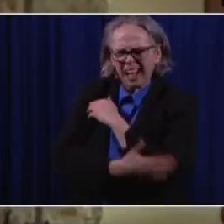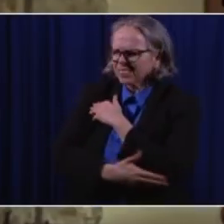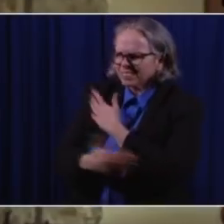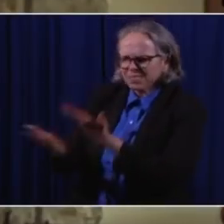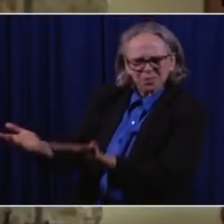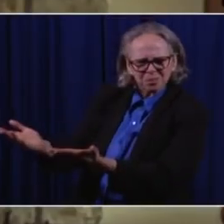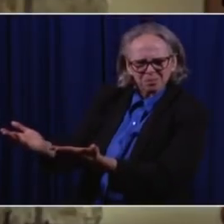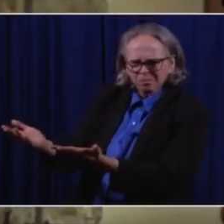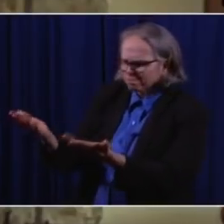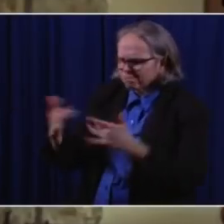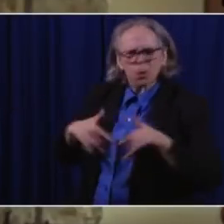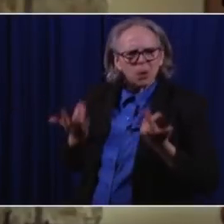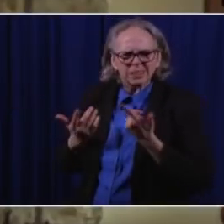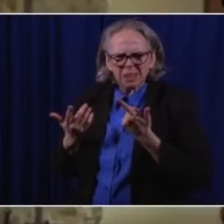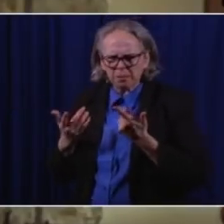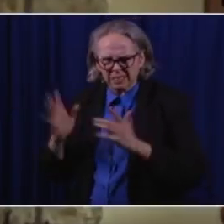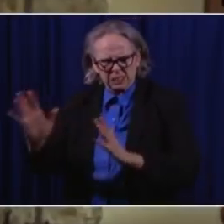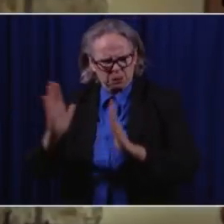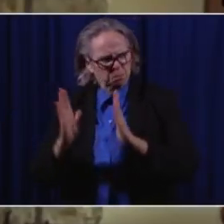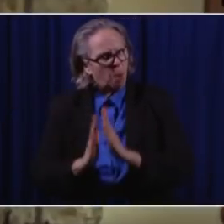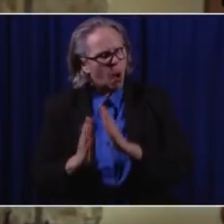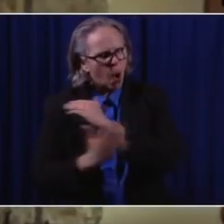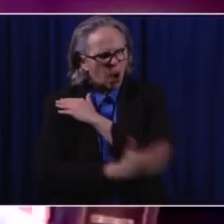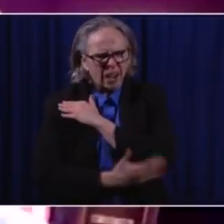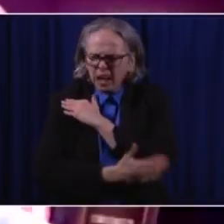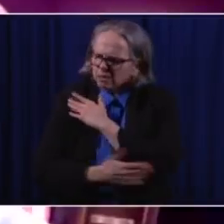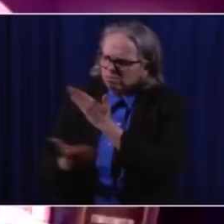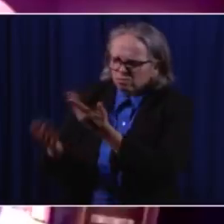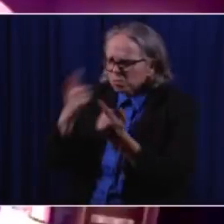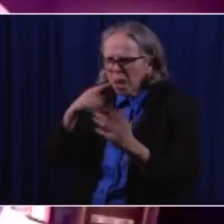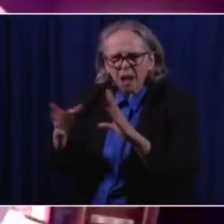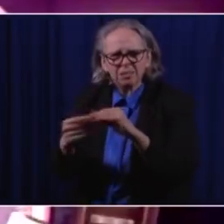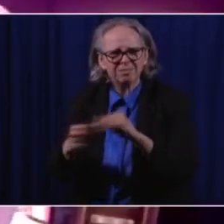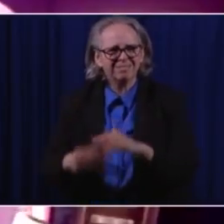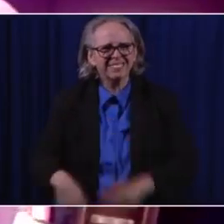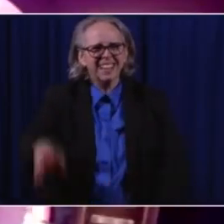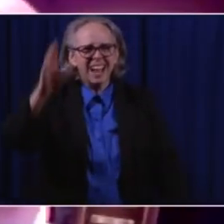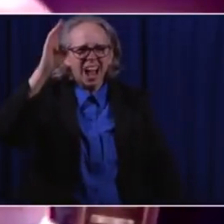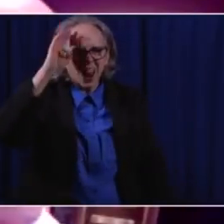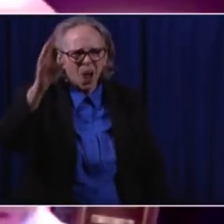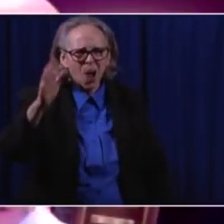you seeing in a small county like Knox County? Hi, Governor. Thanks for having me on.